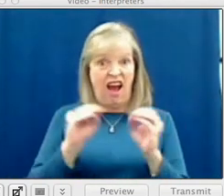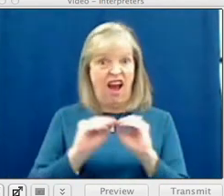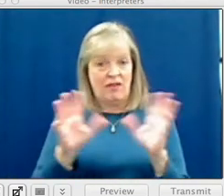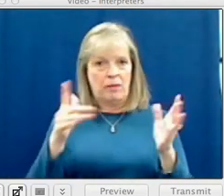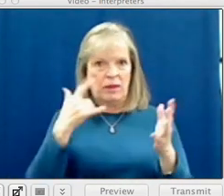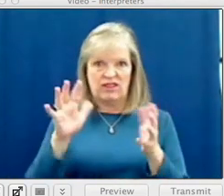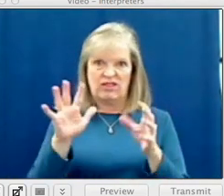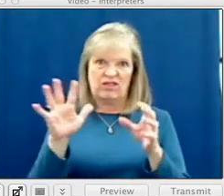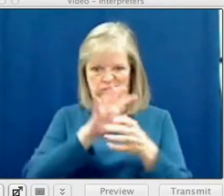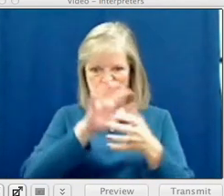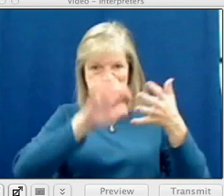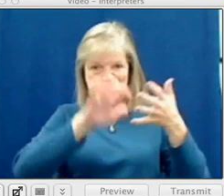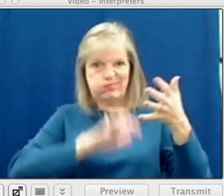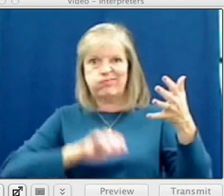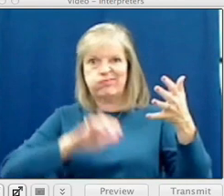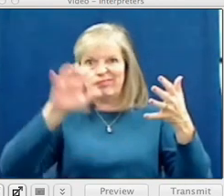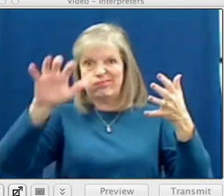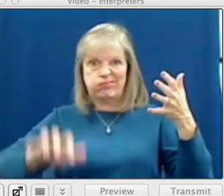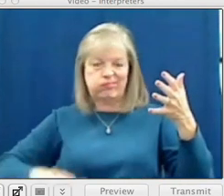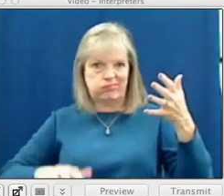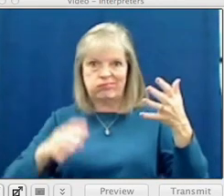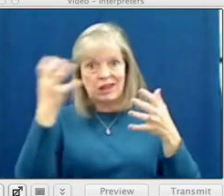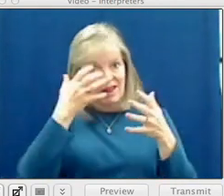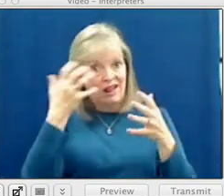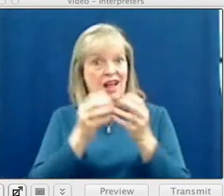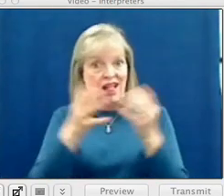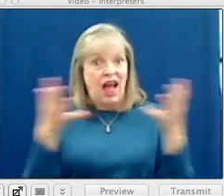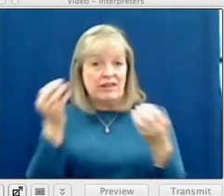page, or the second page and then on to the third page.